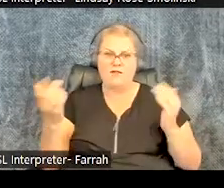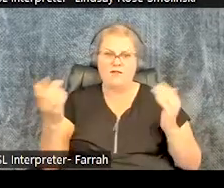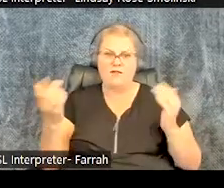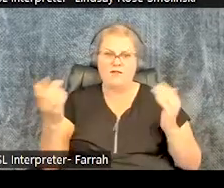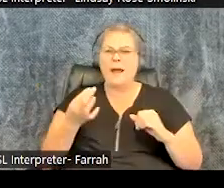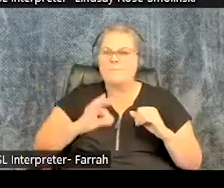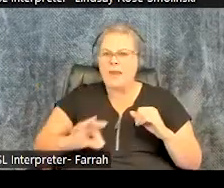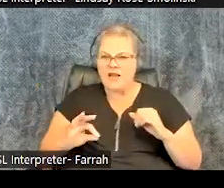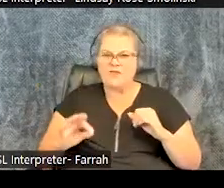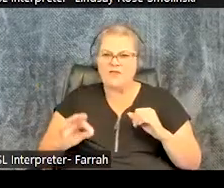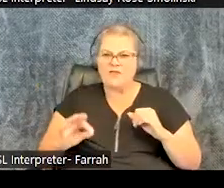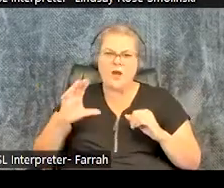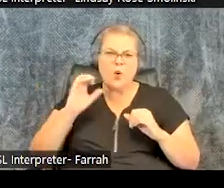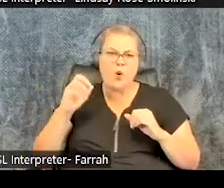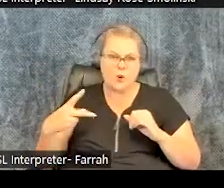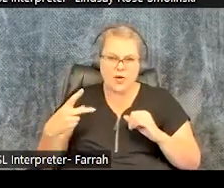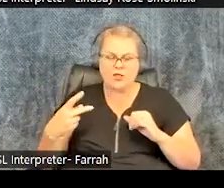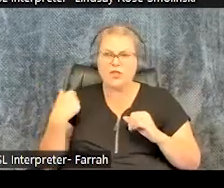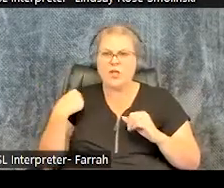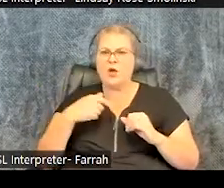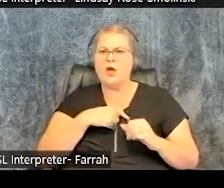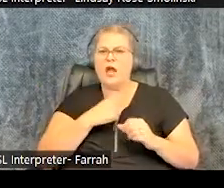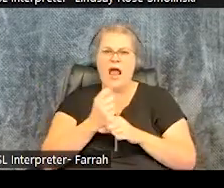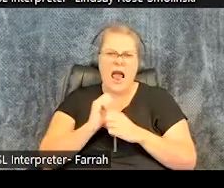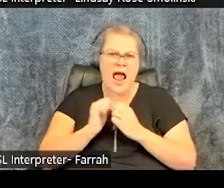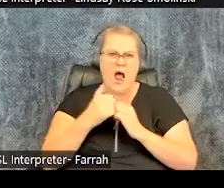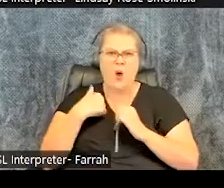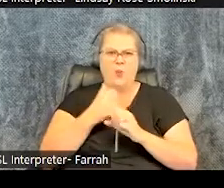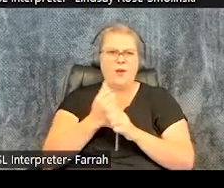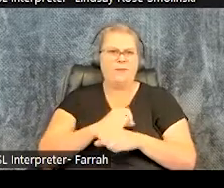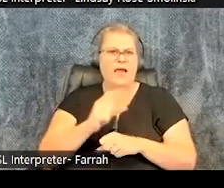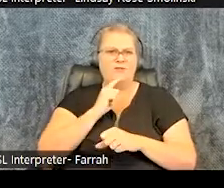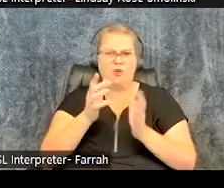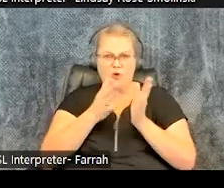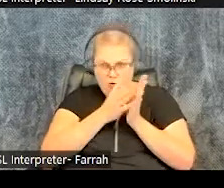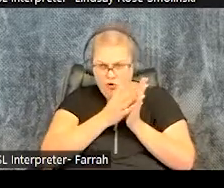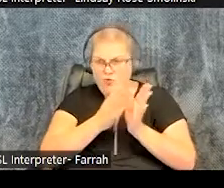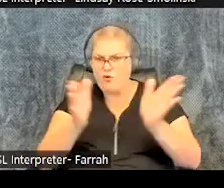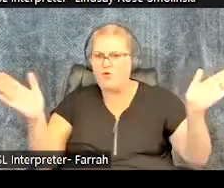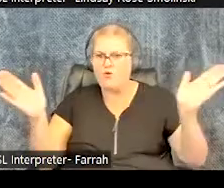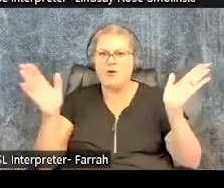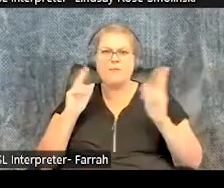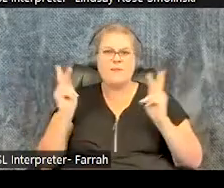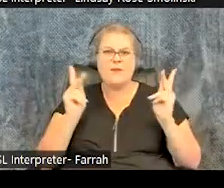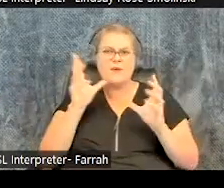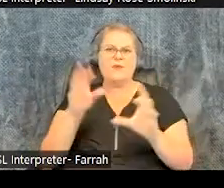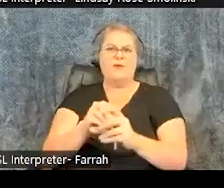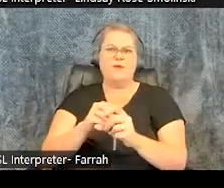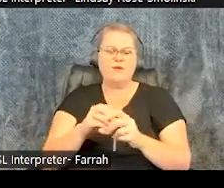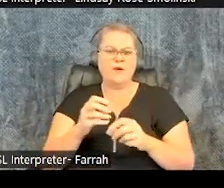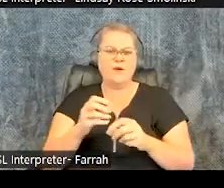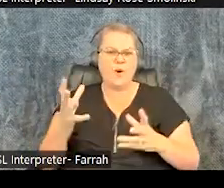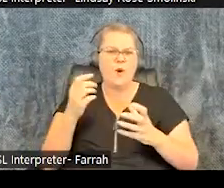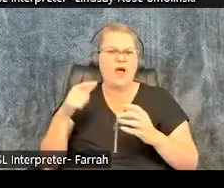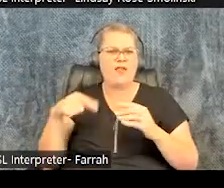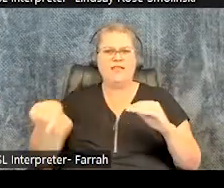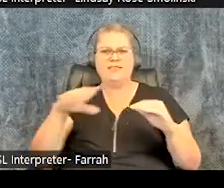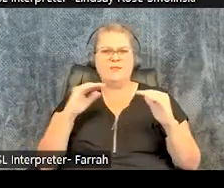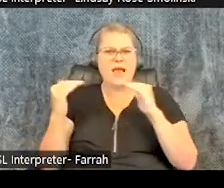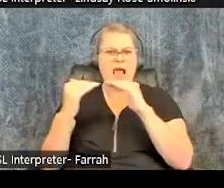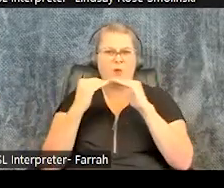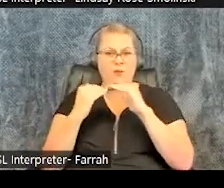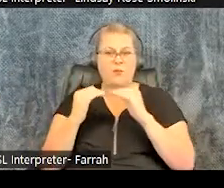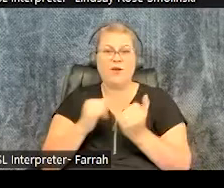corporation. It's about how we make sure that across the spectrum of stakeholders, let's make this equitable. And then the last